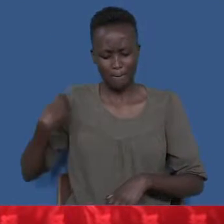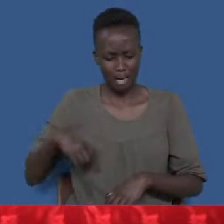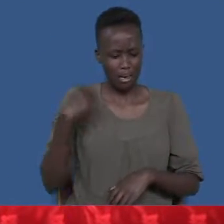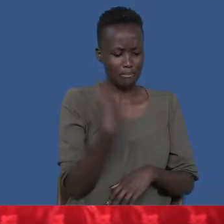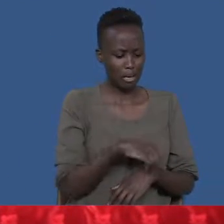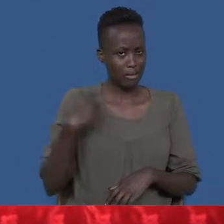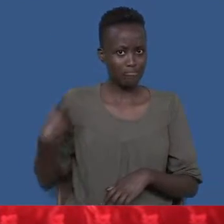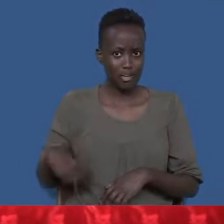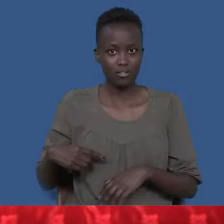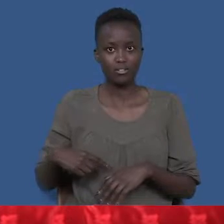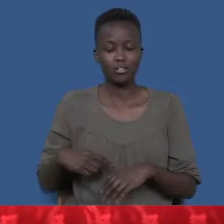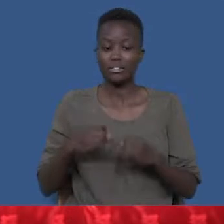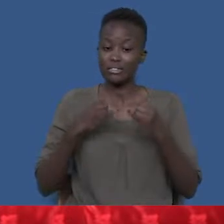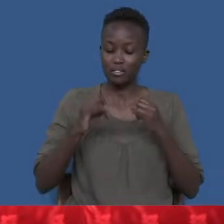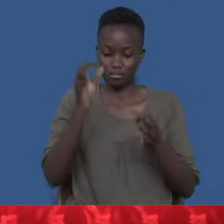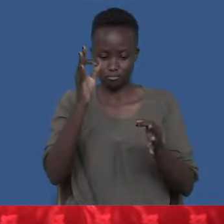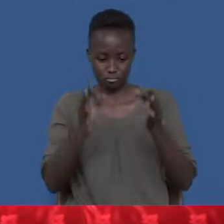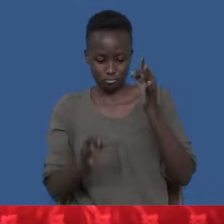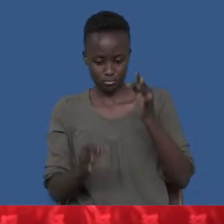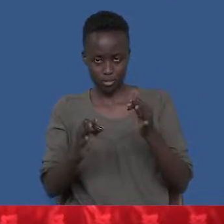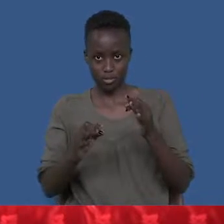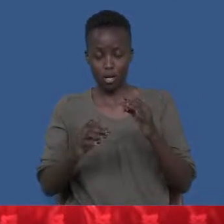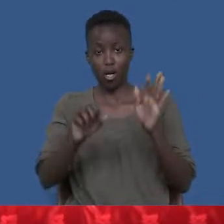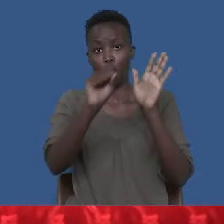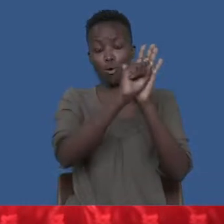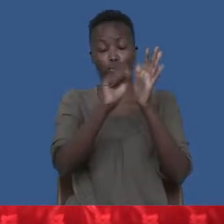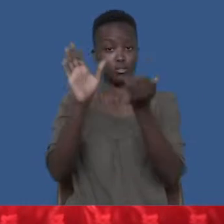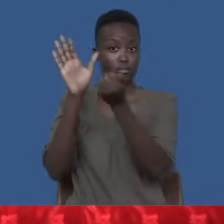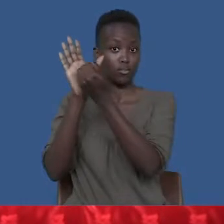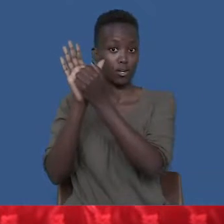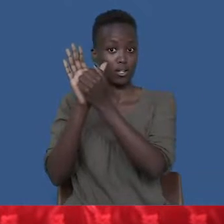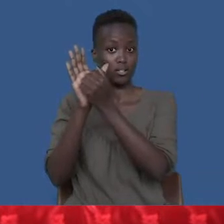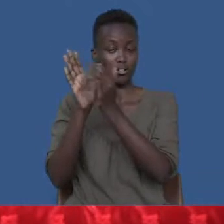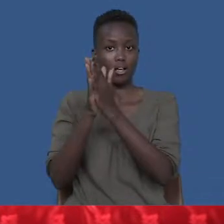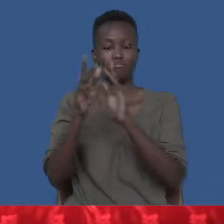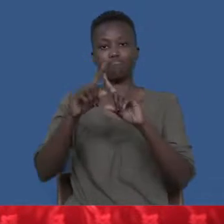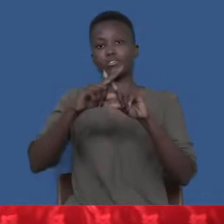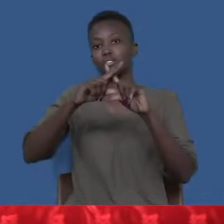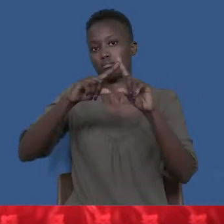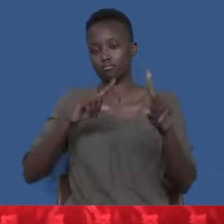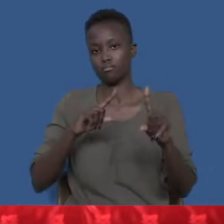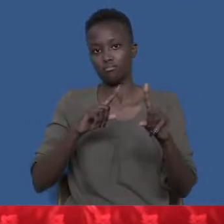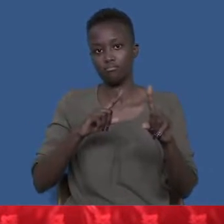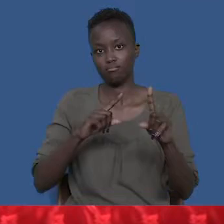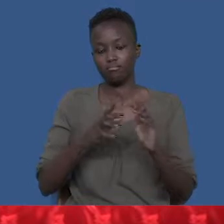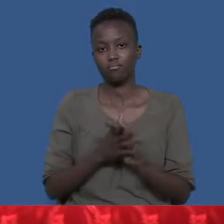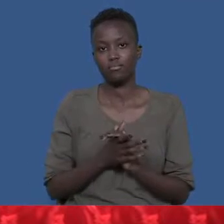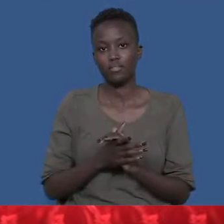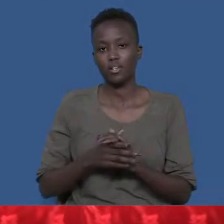mocked, being tried, being crucified, and being killed, a brutal